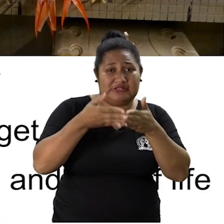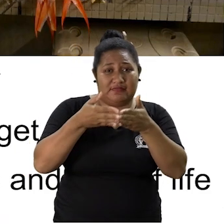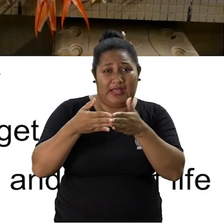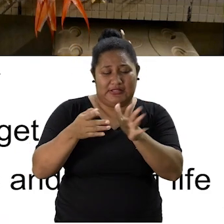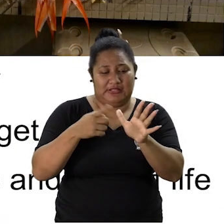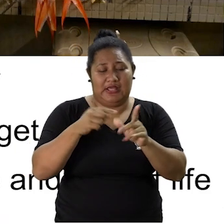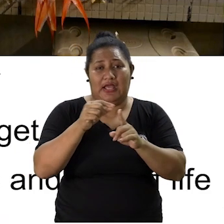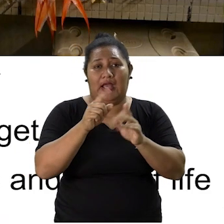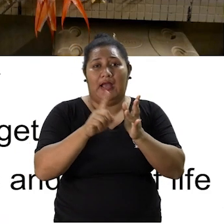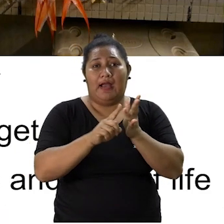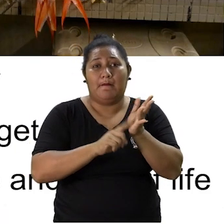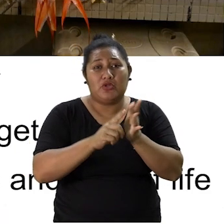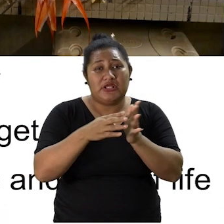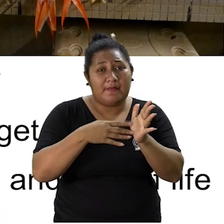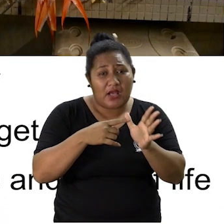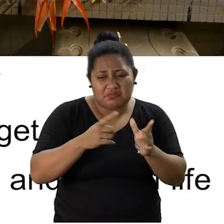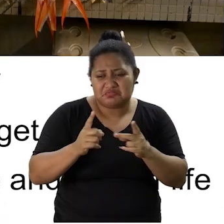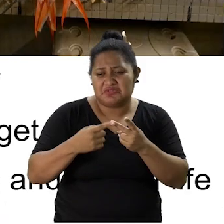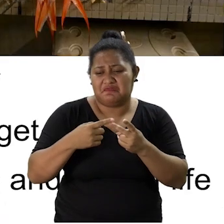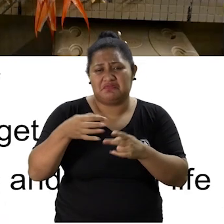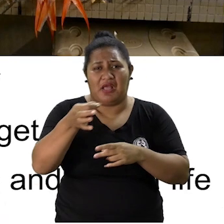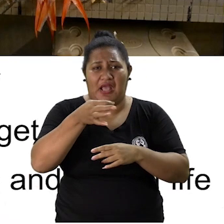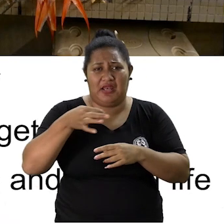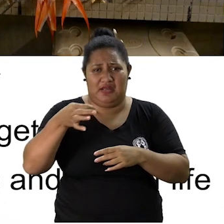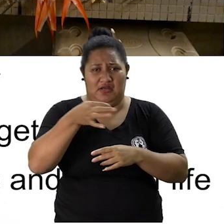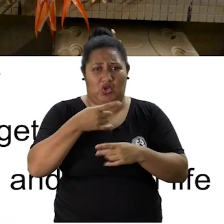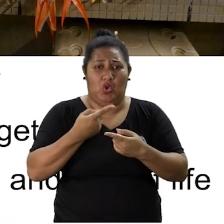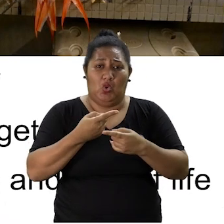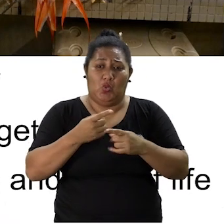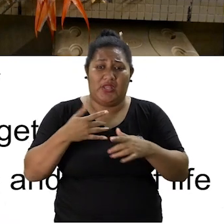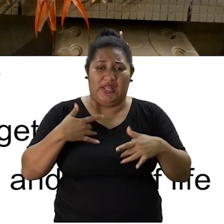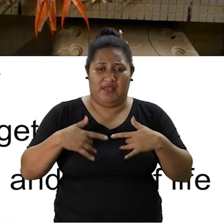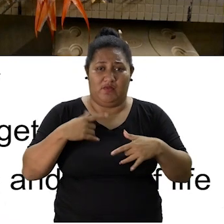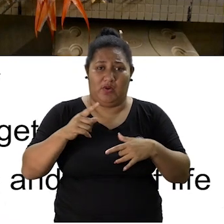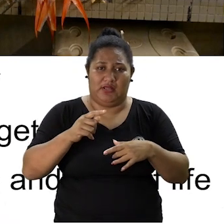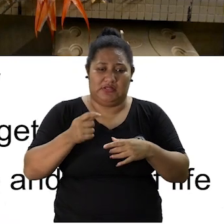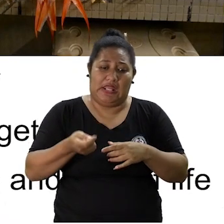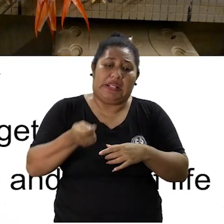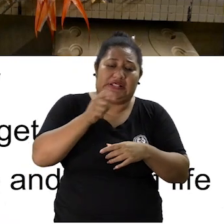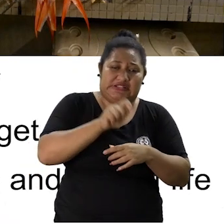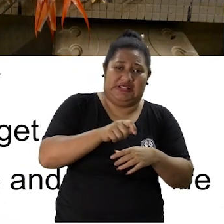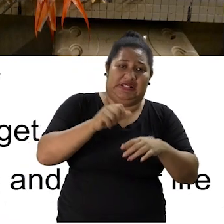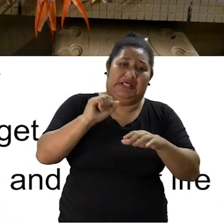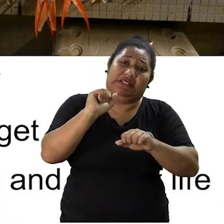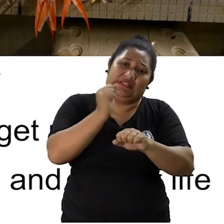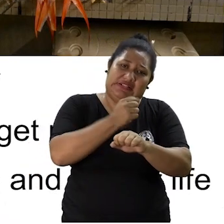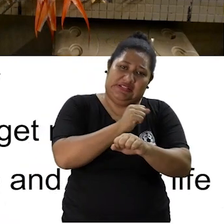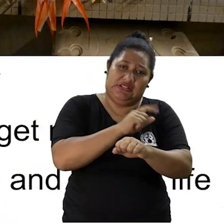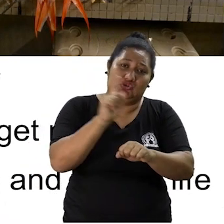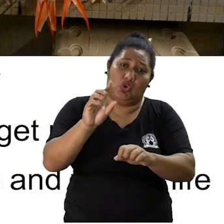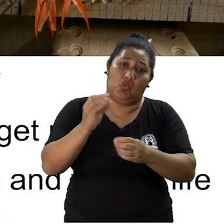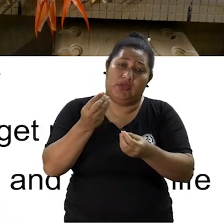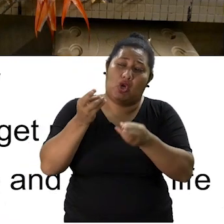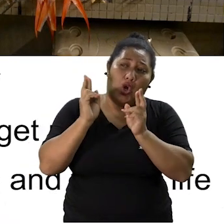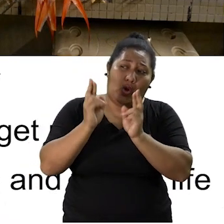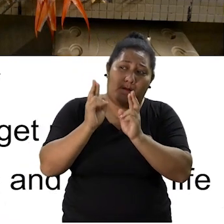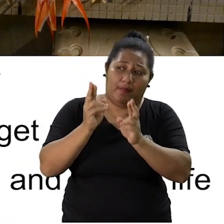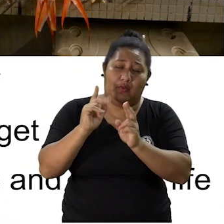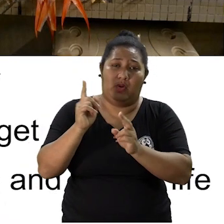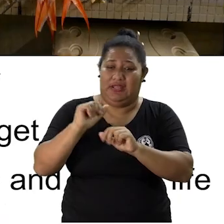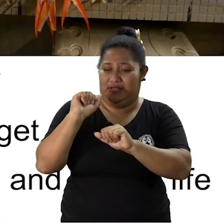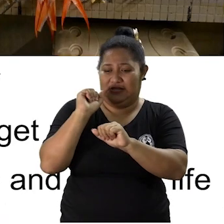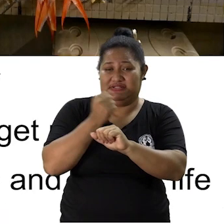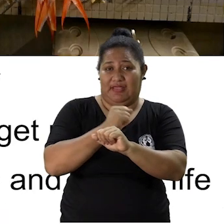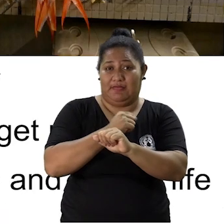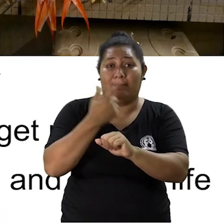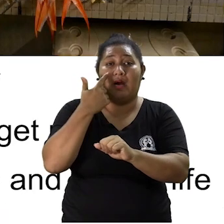motu. E tātou te nofo I le tala whātai, e lono winga. E tātou te wha moe I le ngatai whale